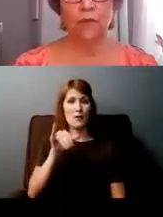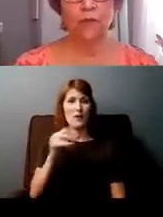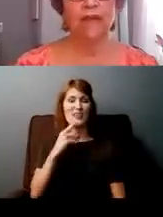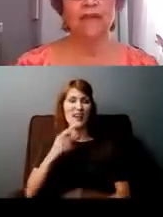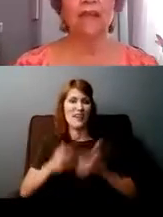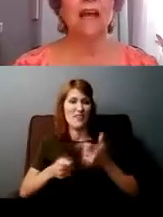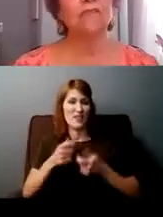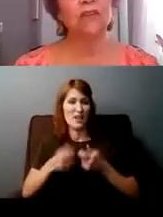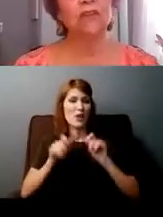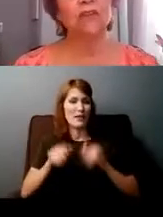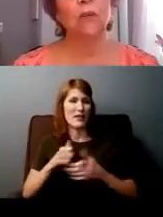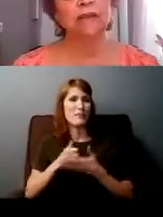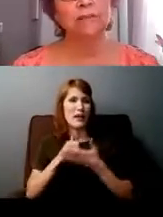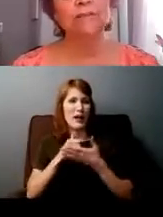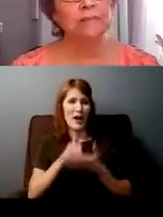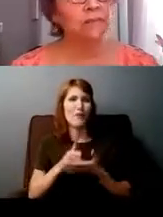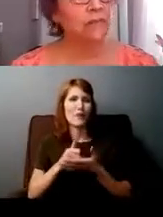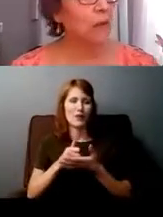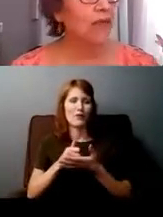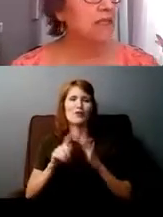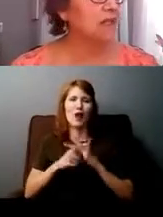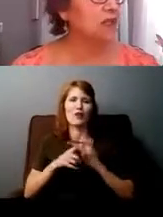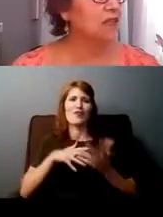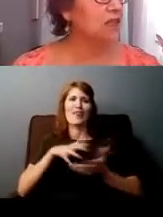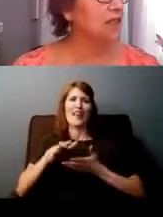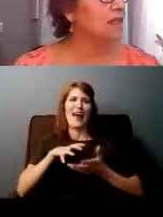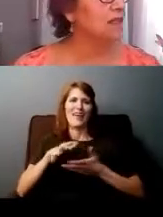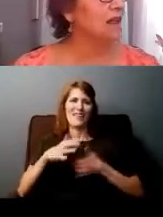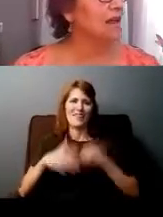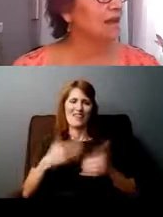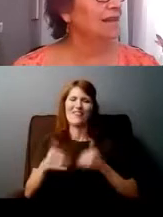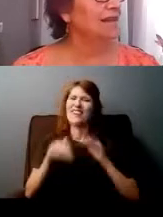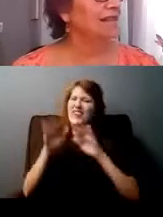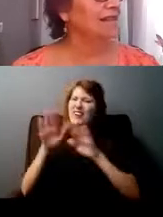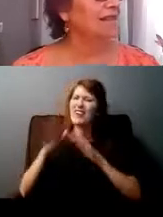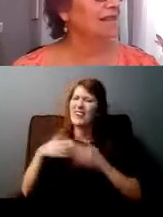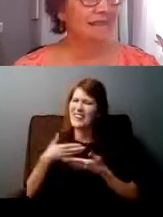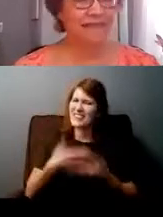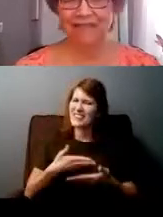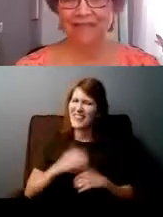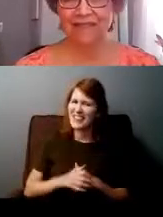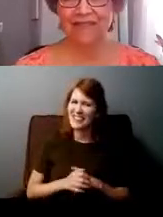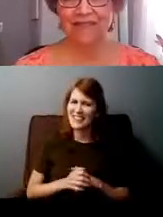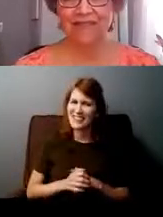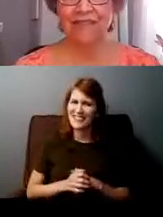help you get that laughter going. Great suggestions.